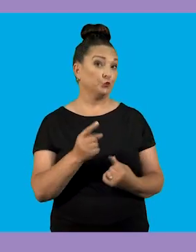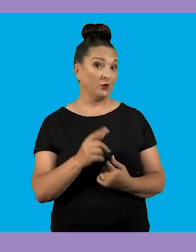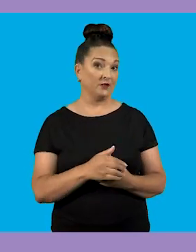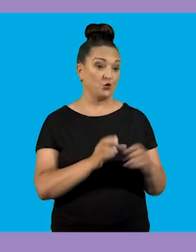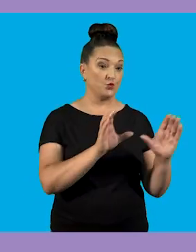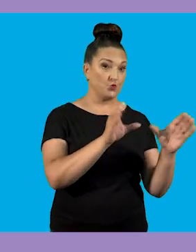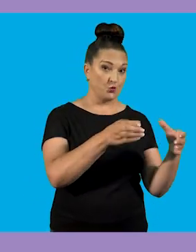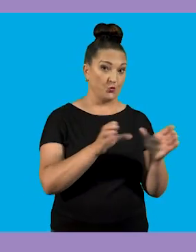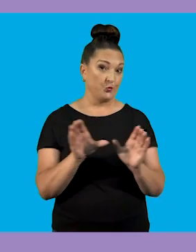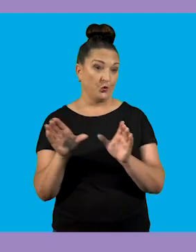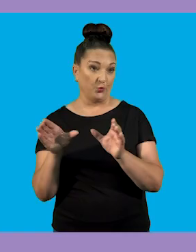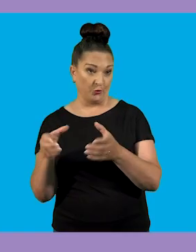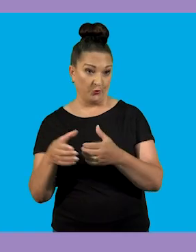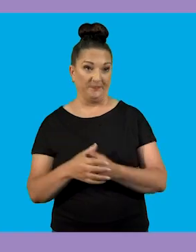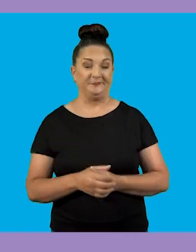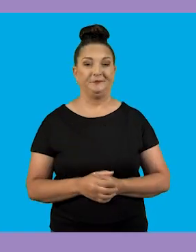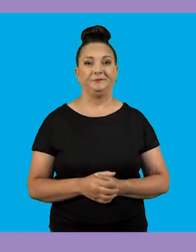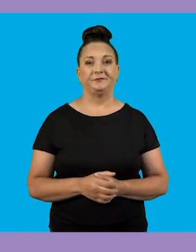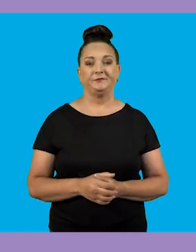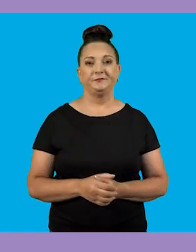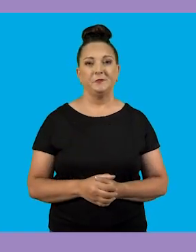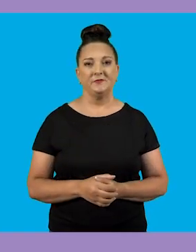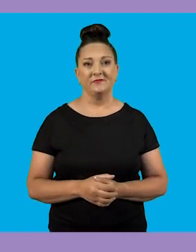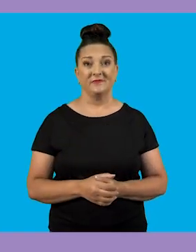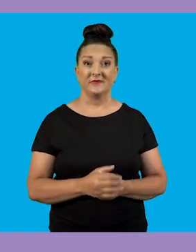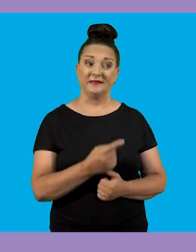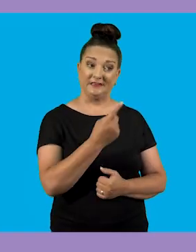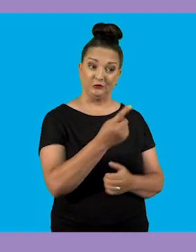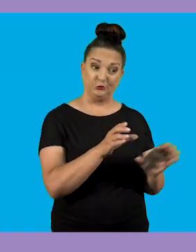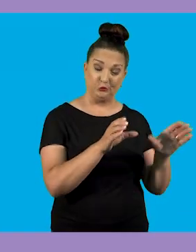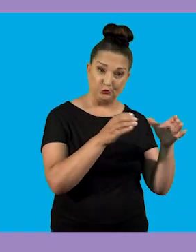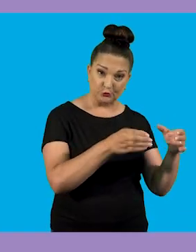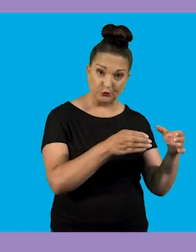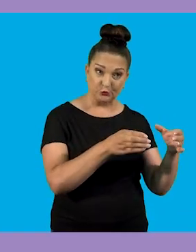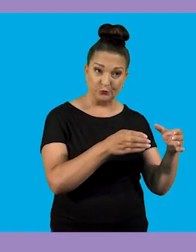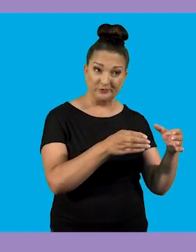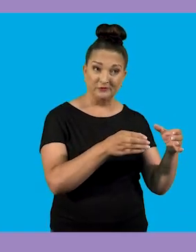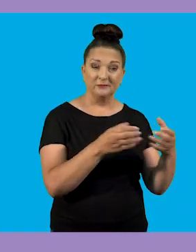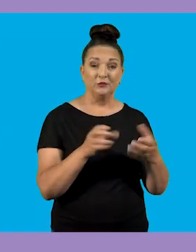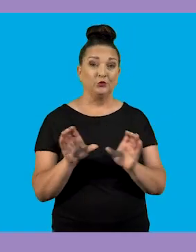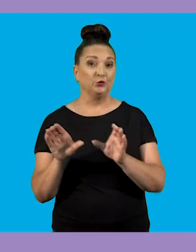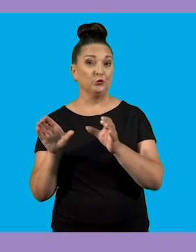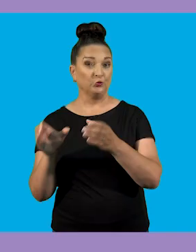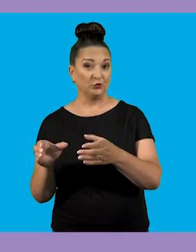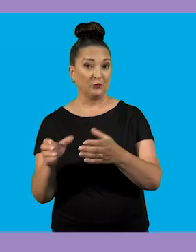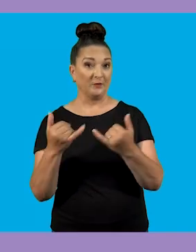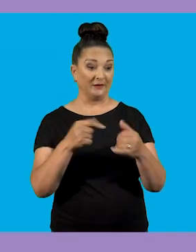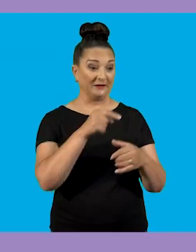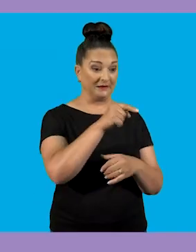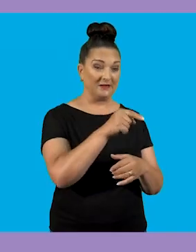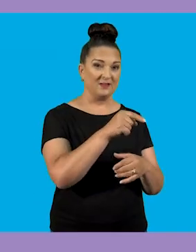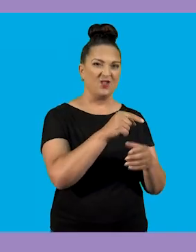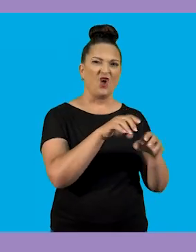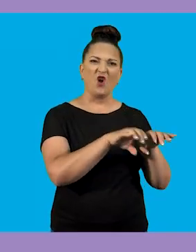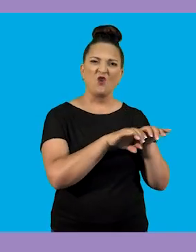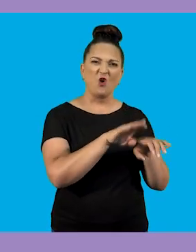here? We are going to group these terms so that in each group, so we're going to group it into two groups, and in each group we